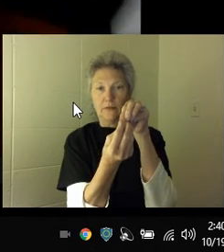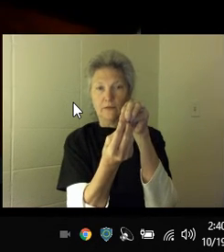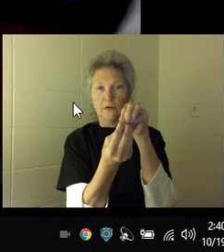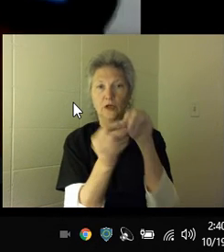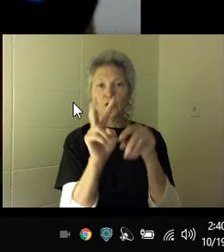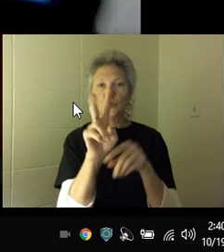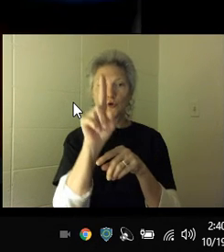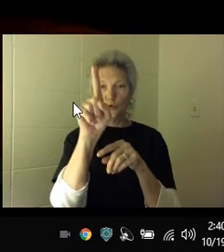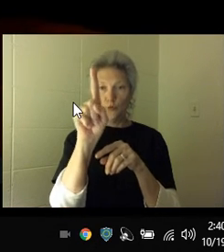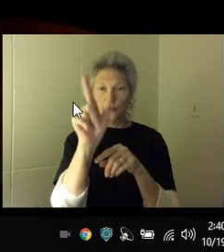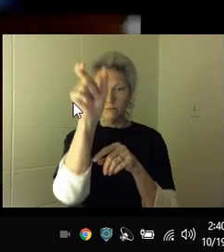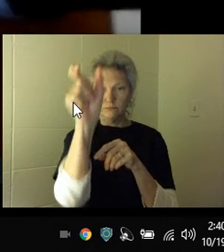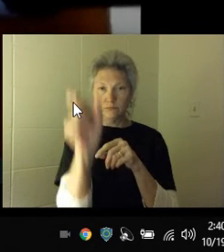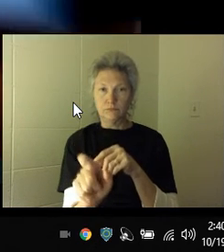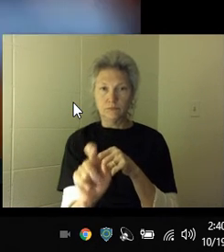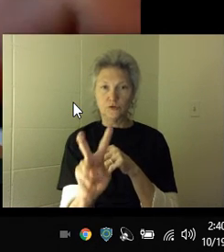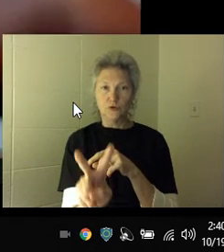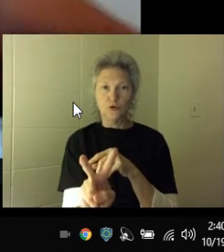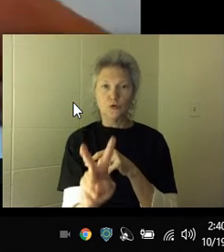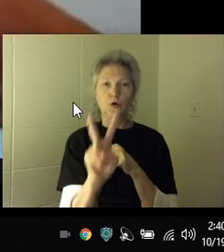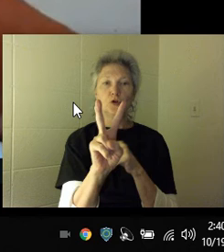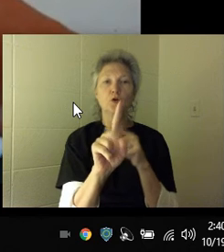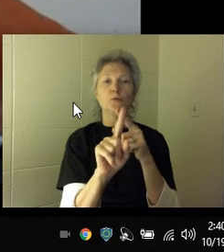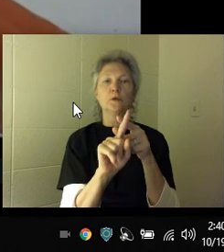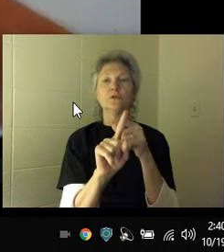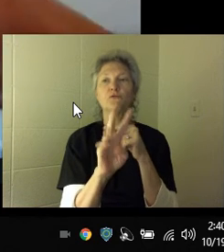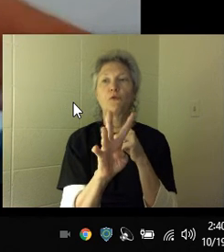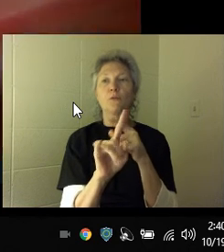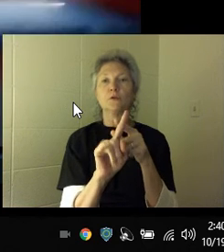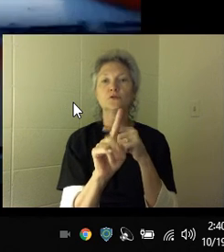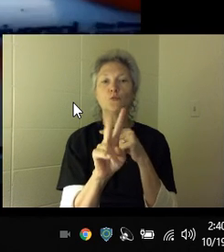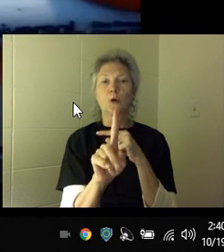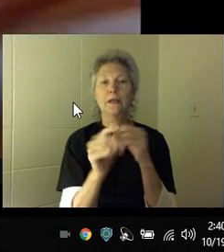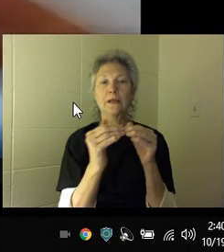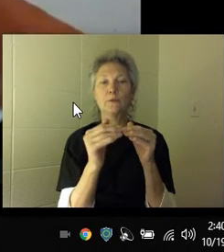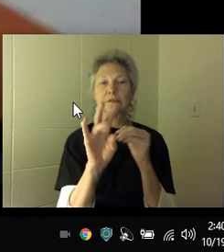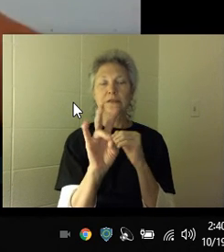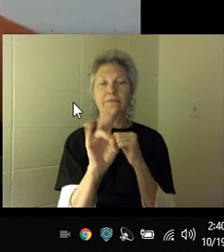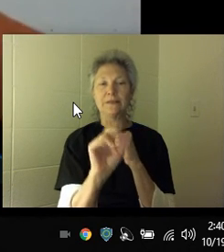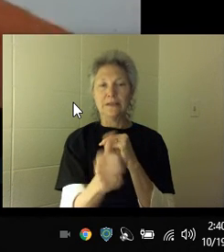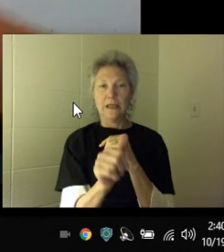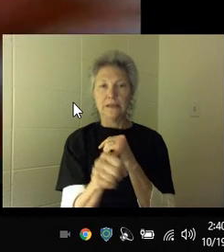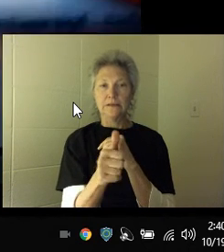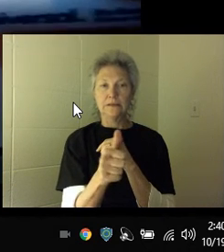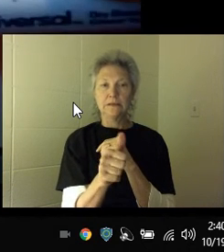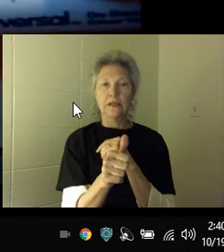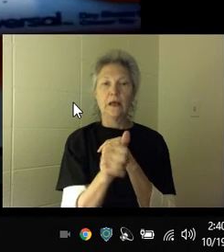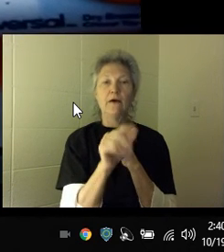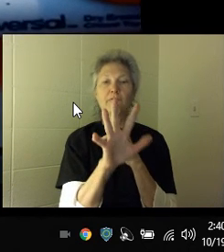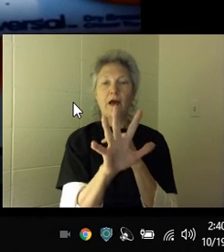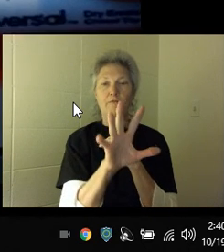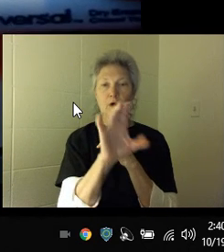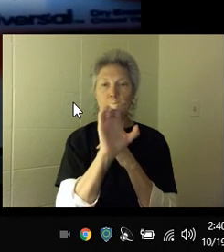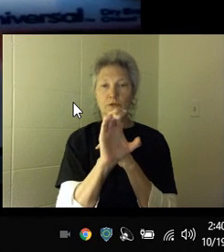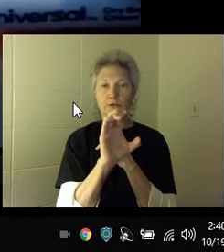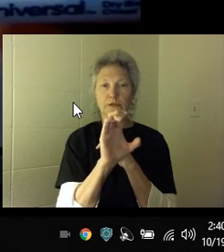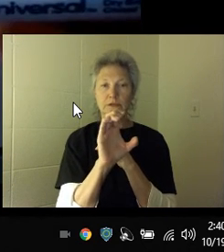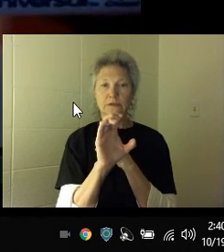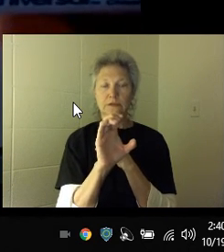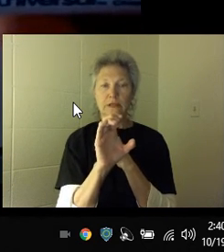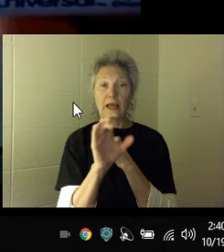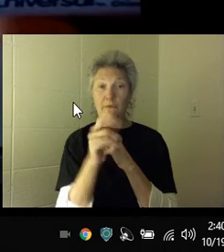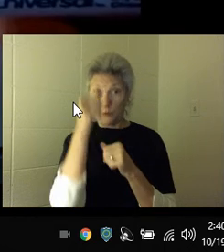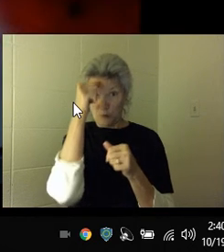2 ones, 2 plus 4 plus 1 is 7 tens and 5 hundreds. And if